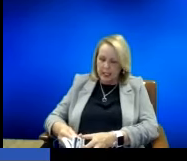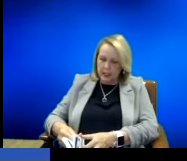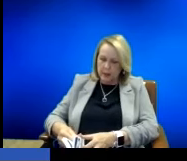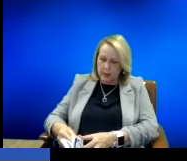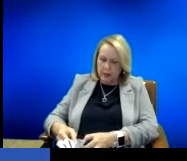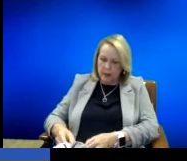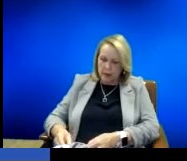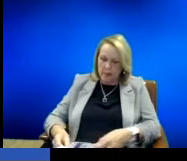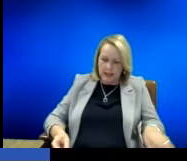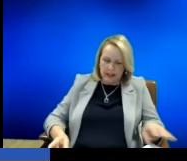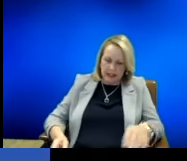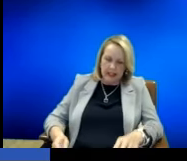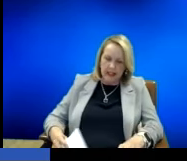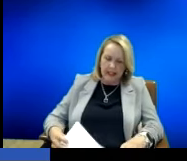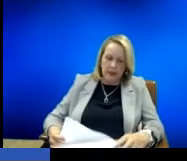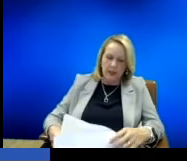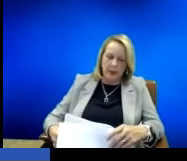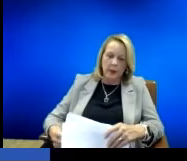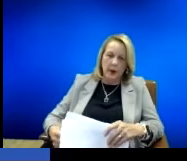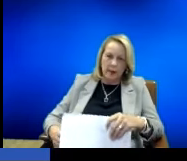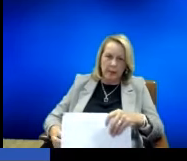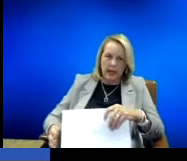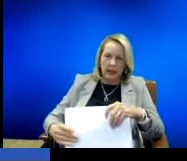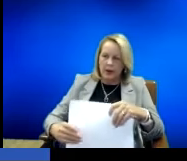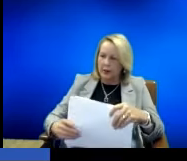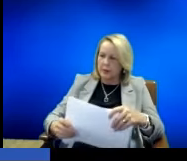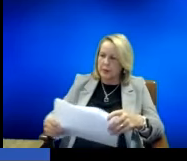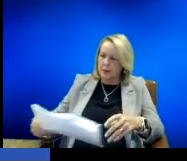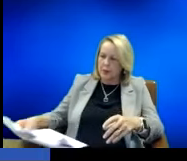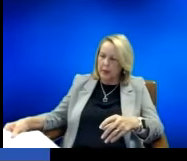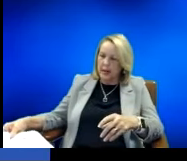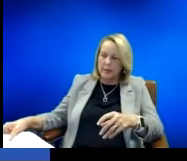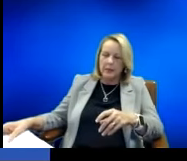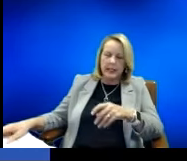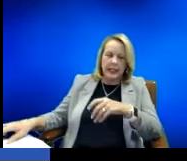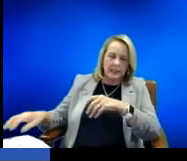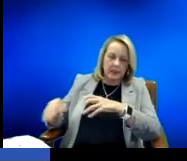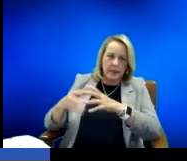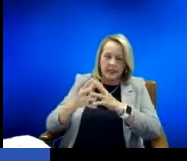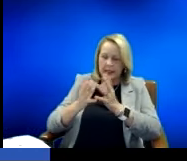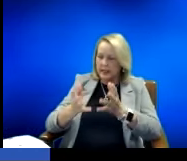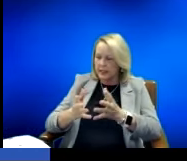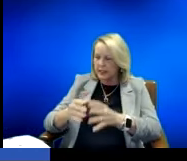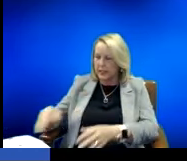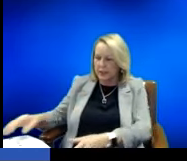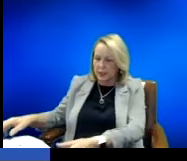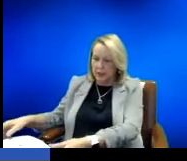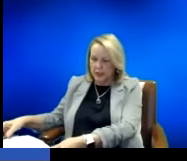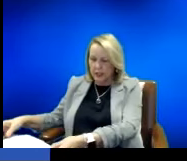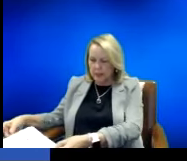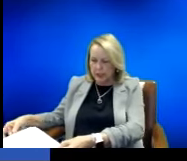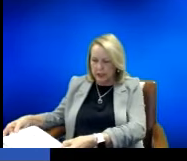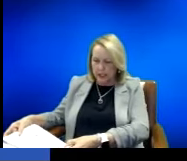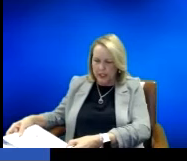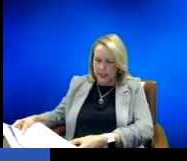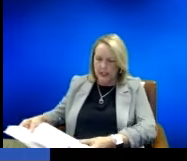And we do report monthly. We are required by law to report ABLE accounts monthly to the Social